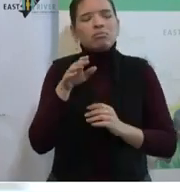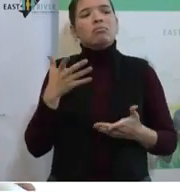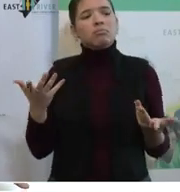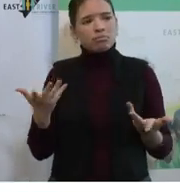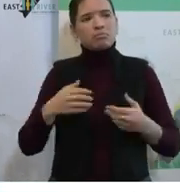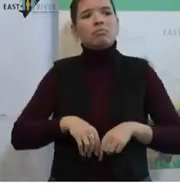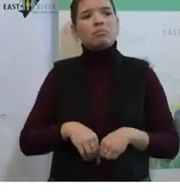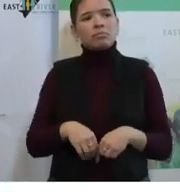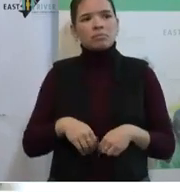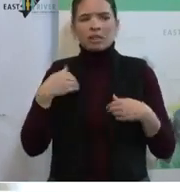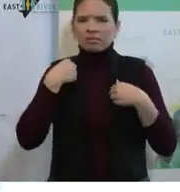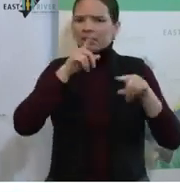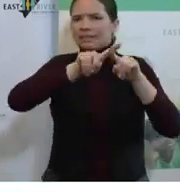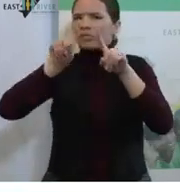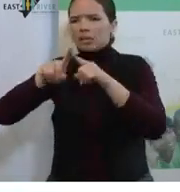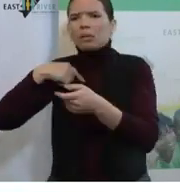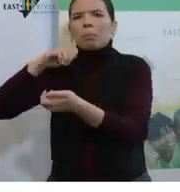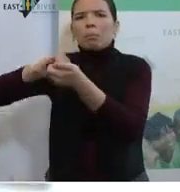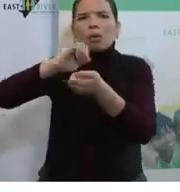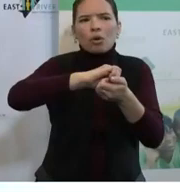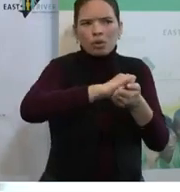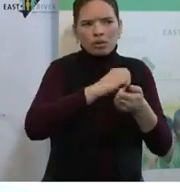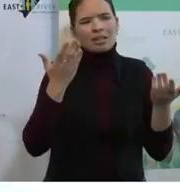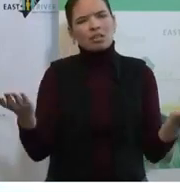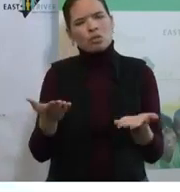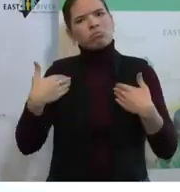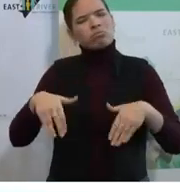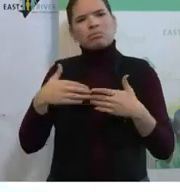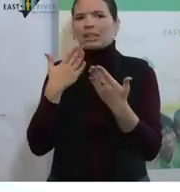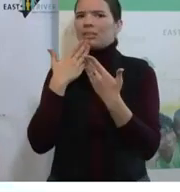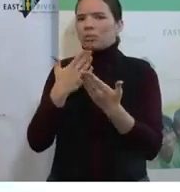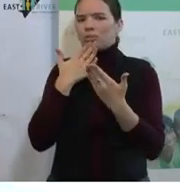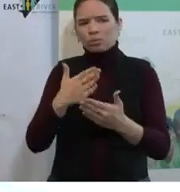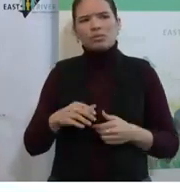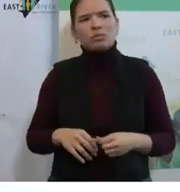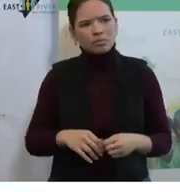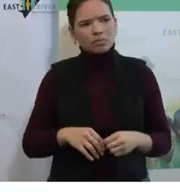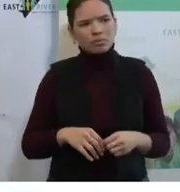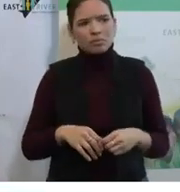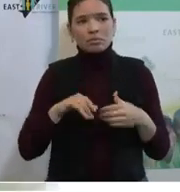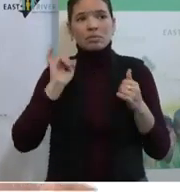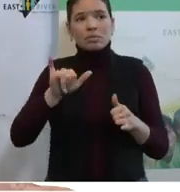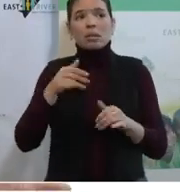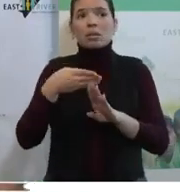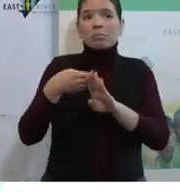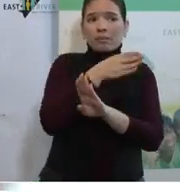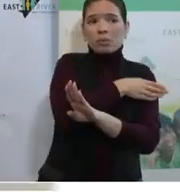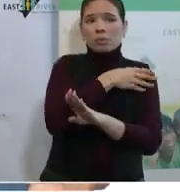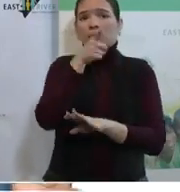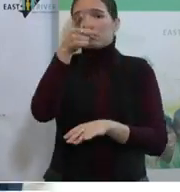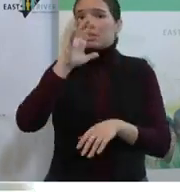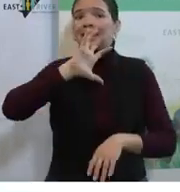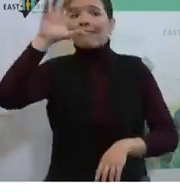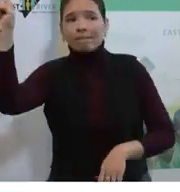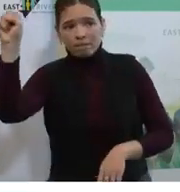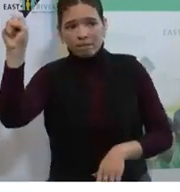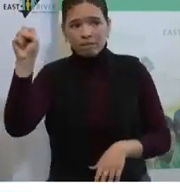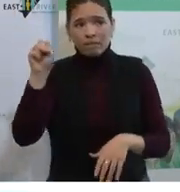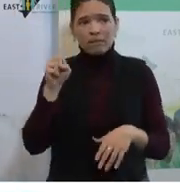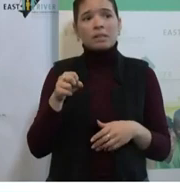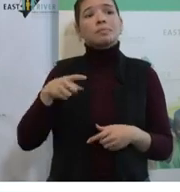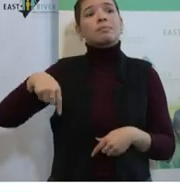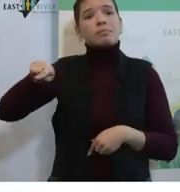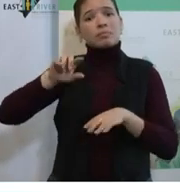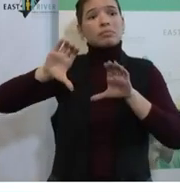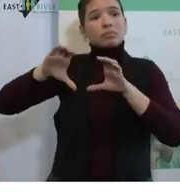lot, so make sure when we leave today that you get a chance to visit some of the tables that are here. We have UPO, who's also providing free